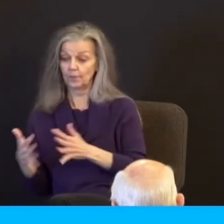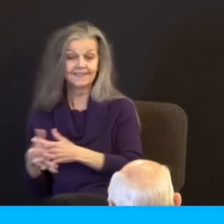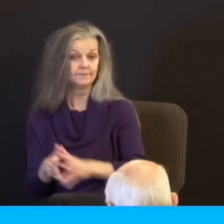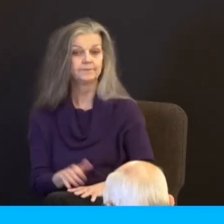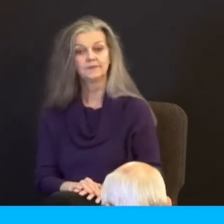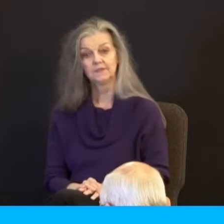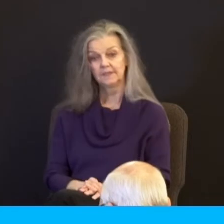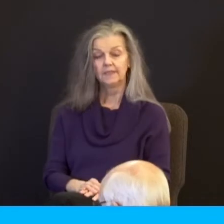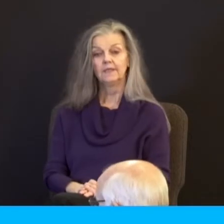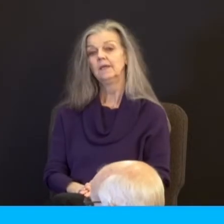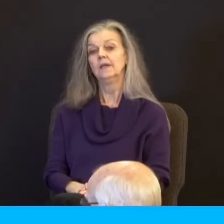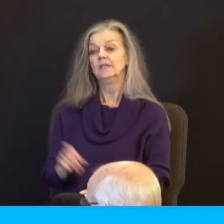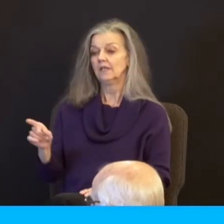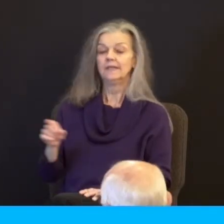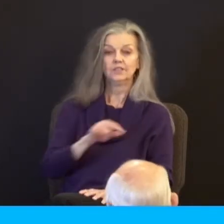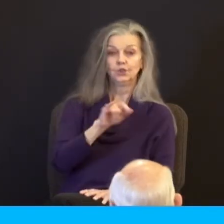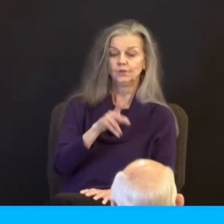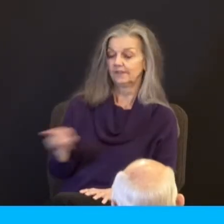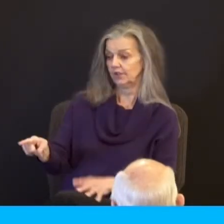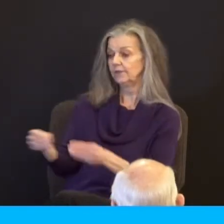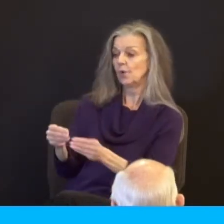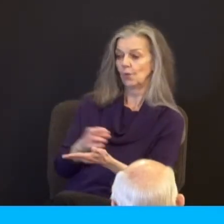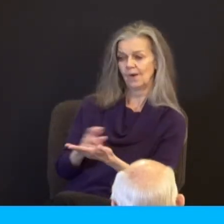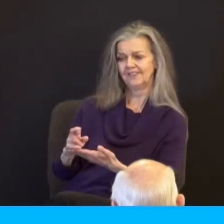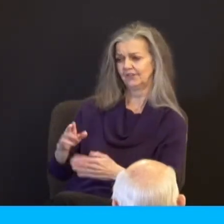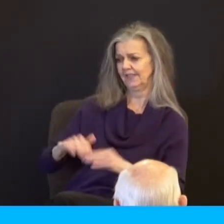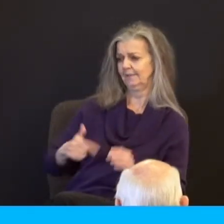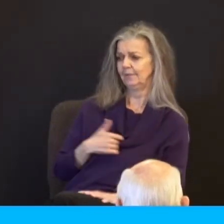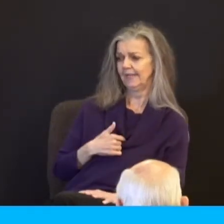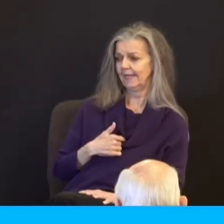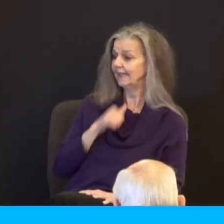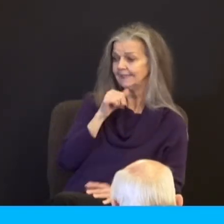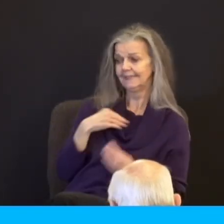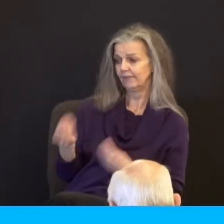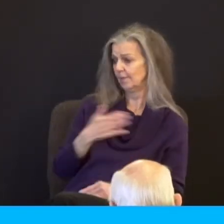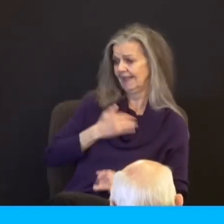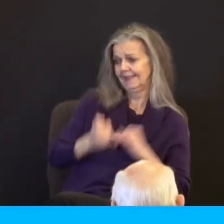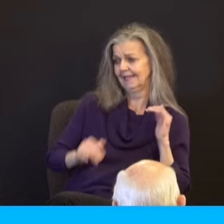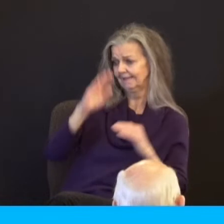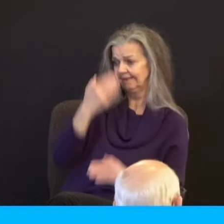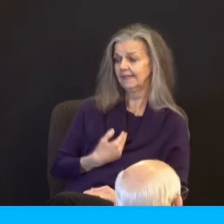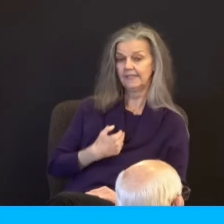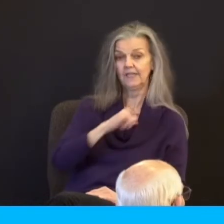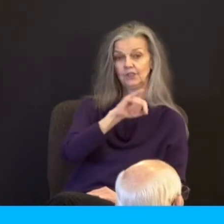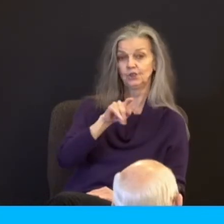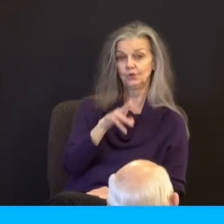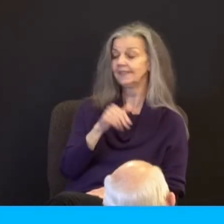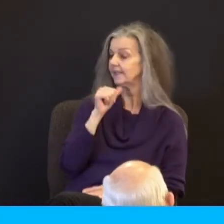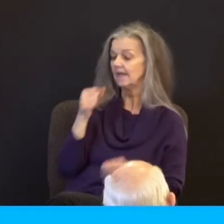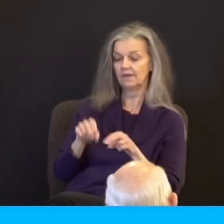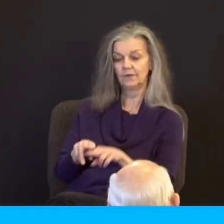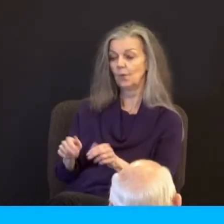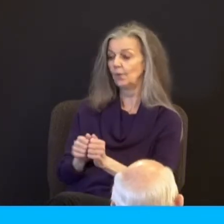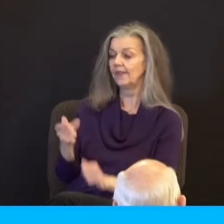She hath been more righteous than I, because that I gave her not Shelah my son. And Judah knew Tamar again